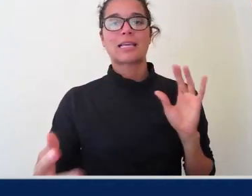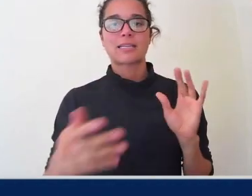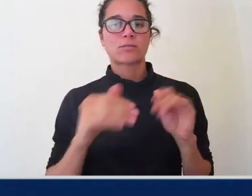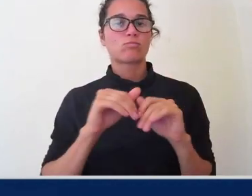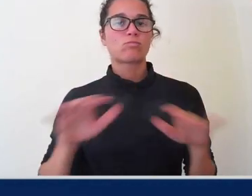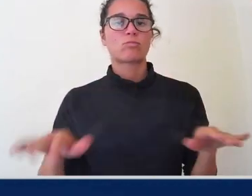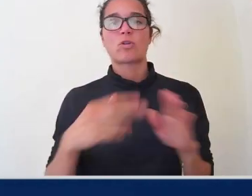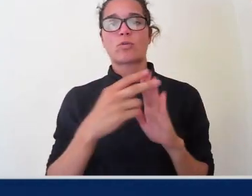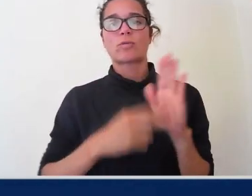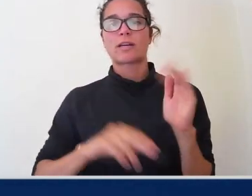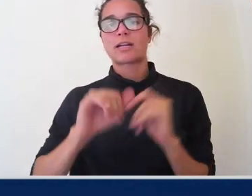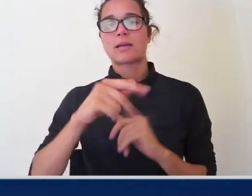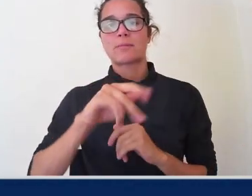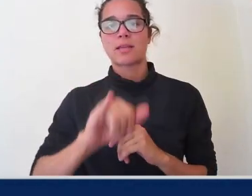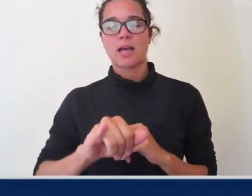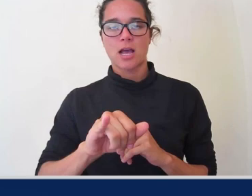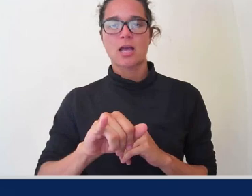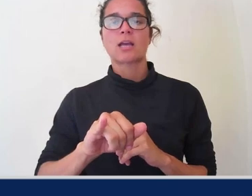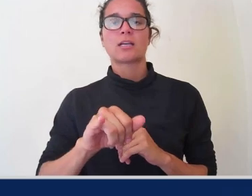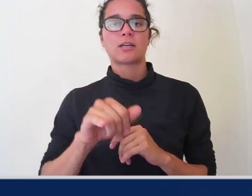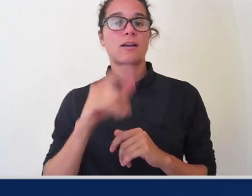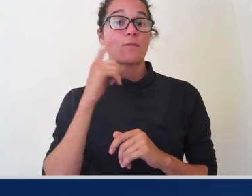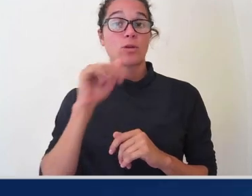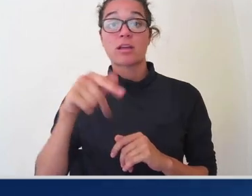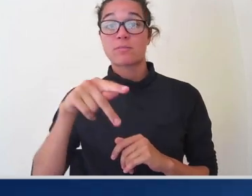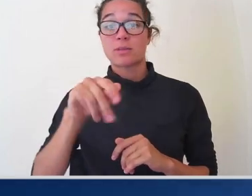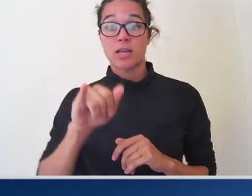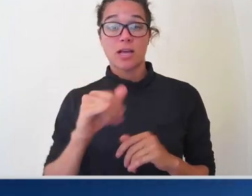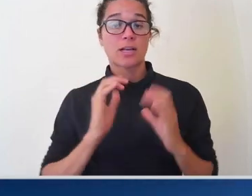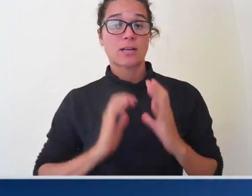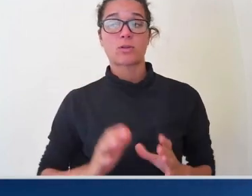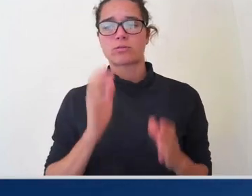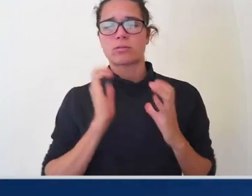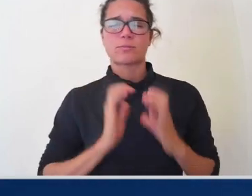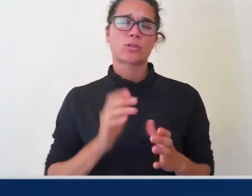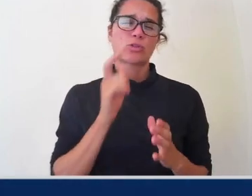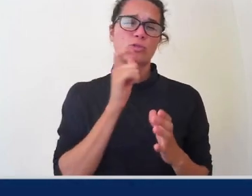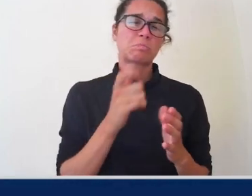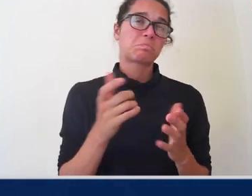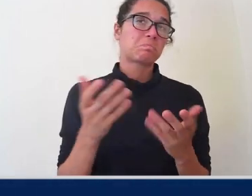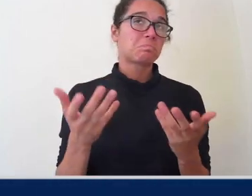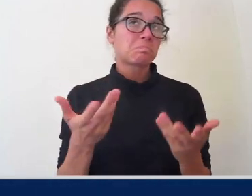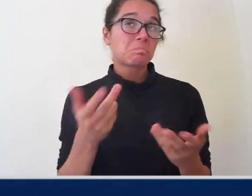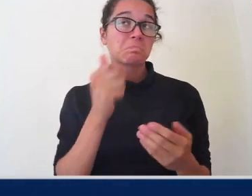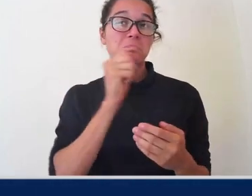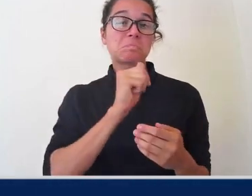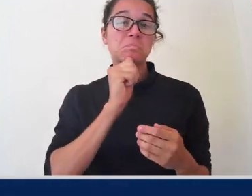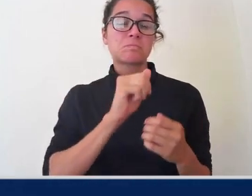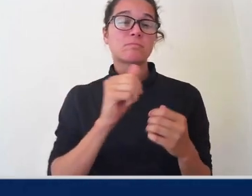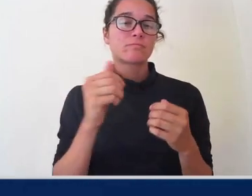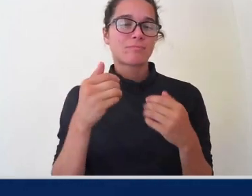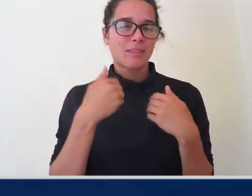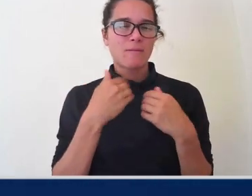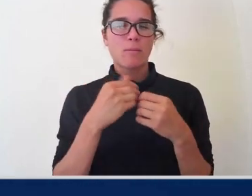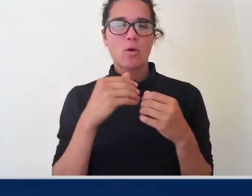Okay. So for our API customers or customers that deal more with programmatic access and programmatic